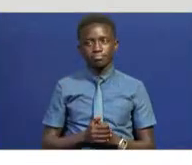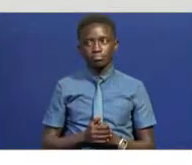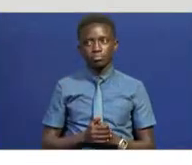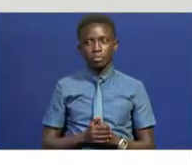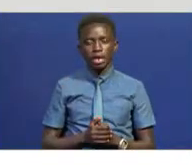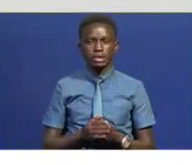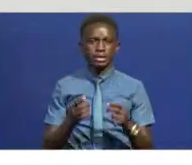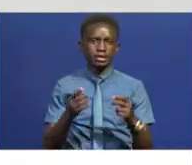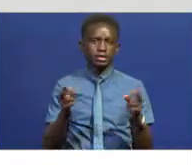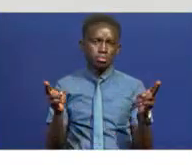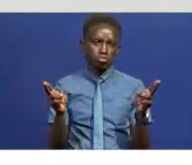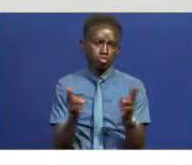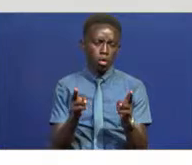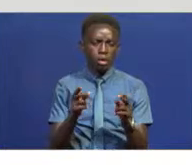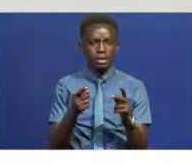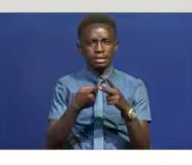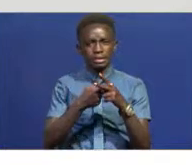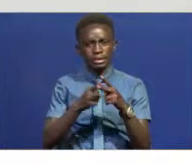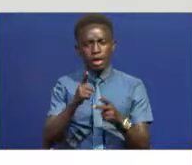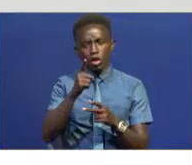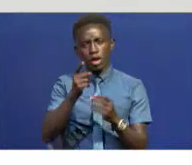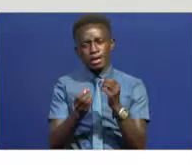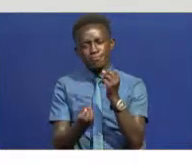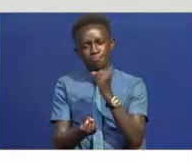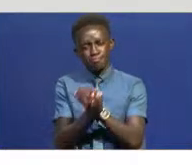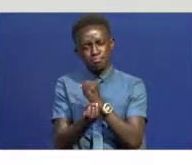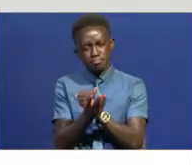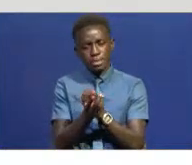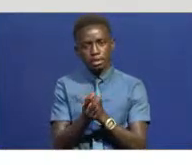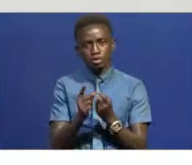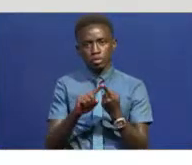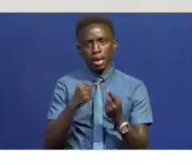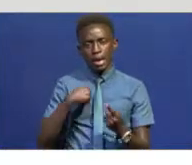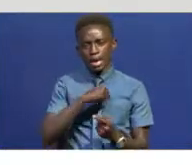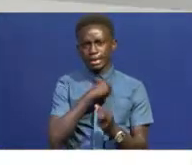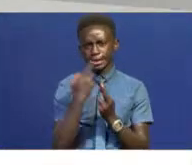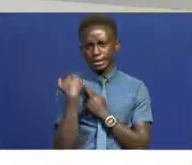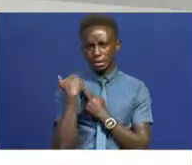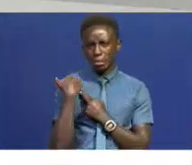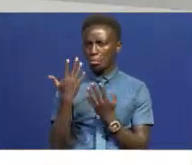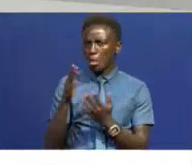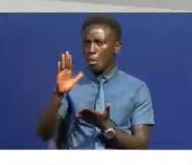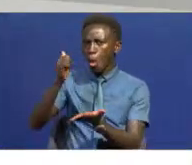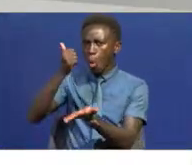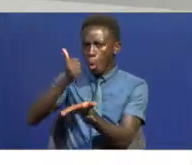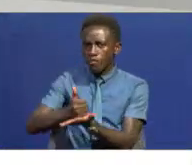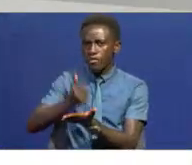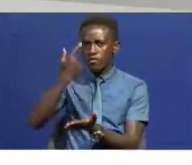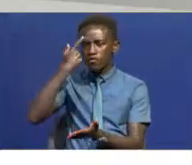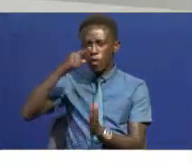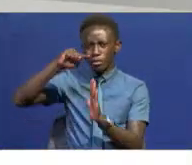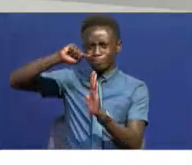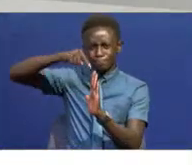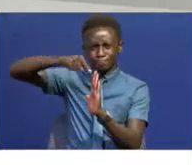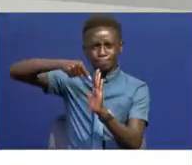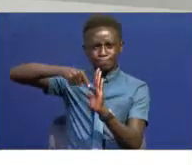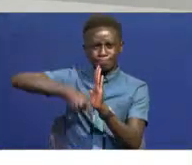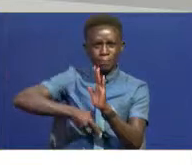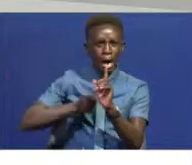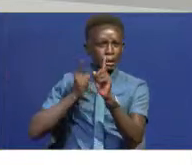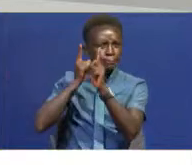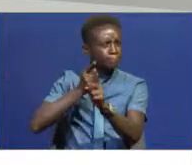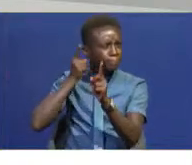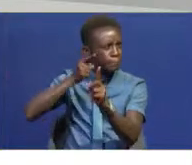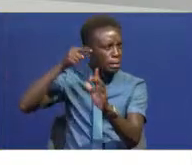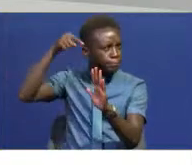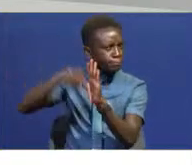begin by explaining to us the role of the State Department for Mining. Well, thank you, John, and good